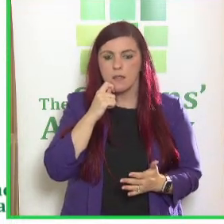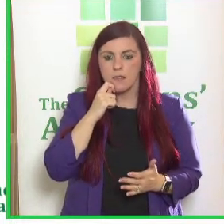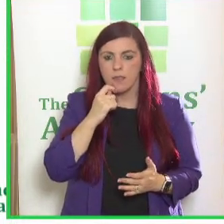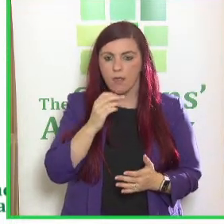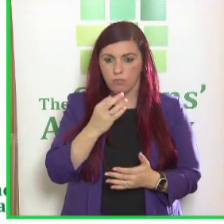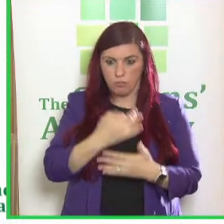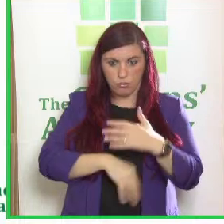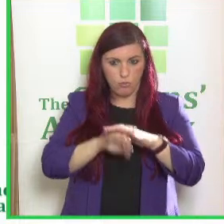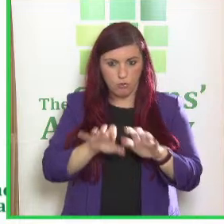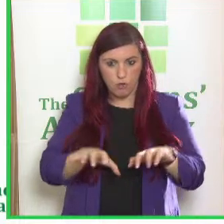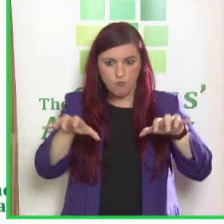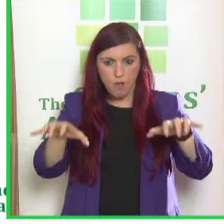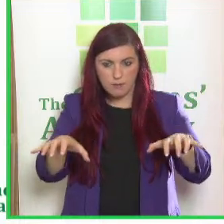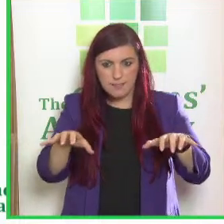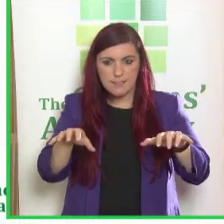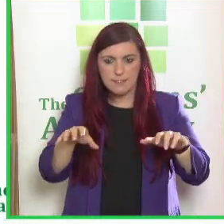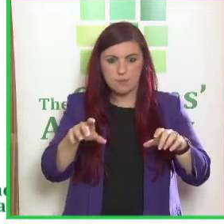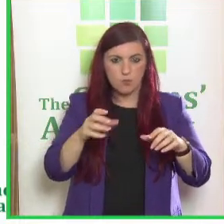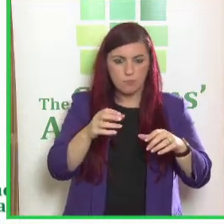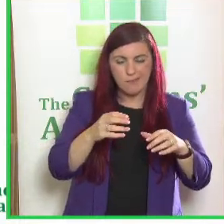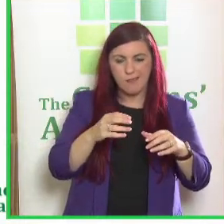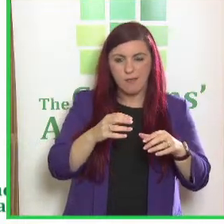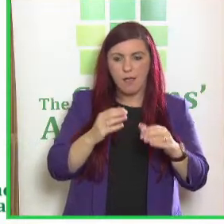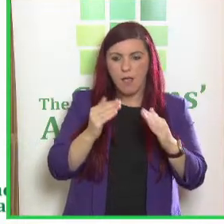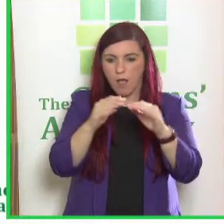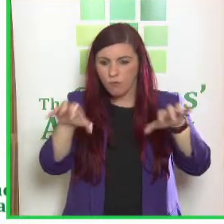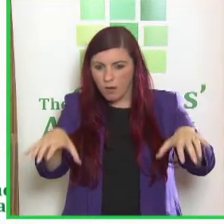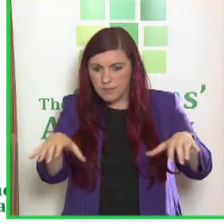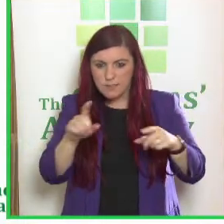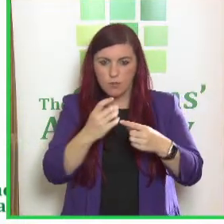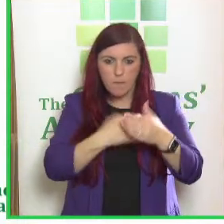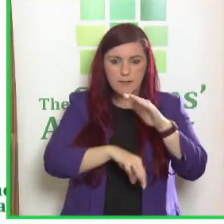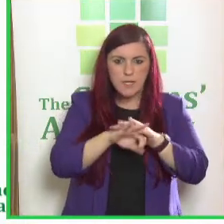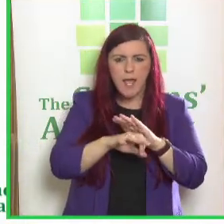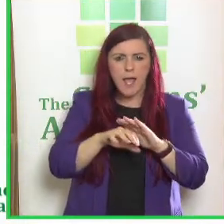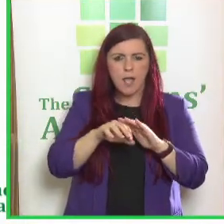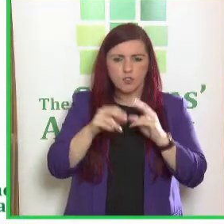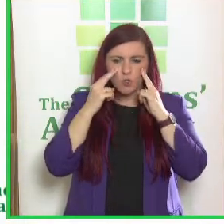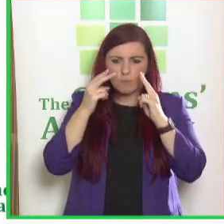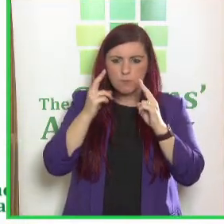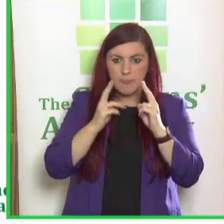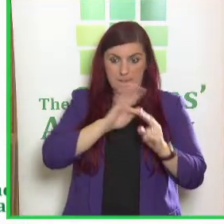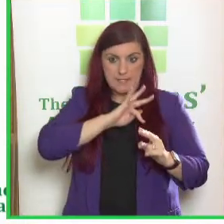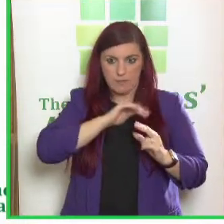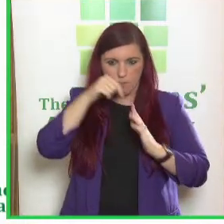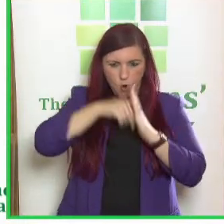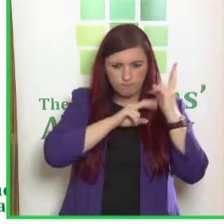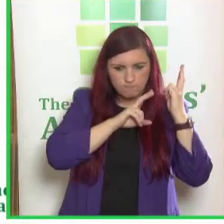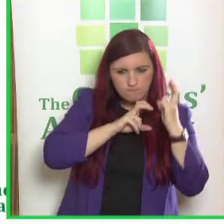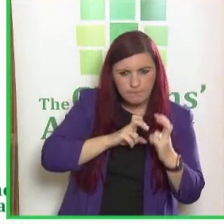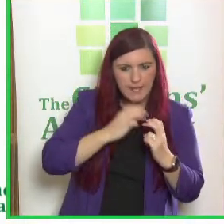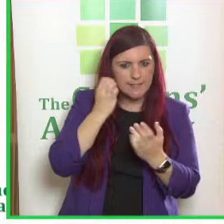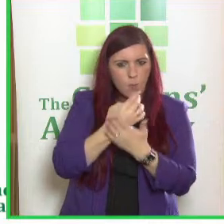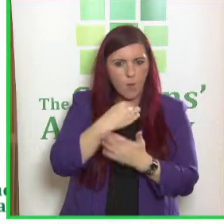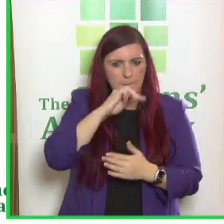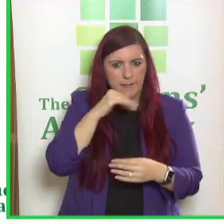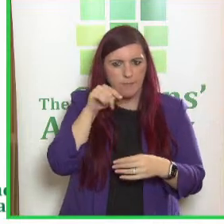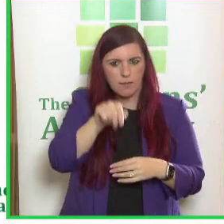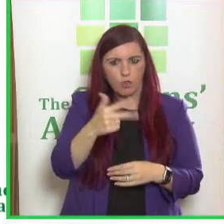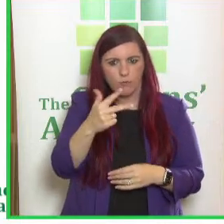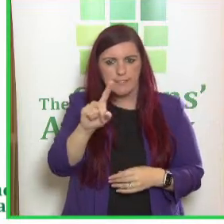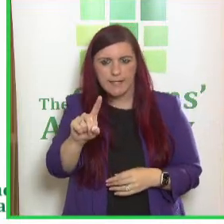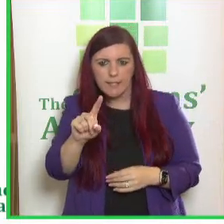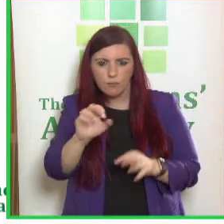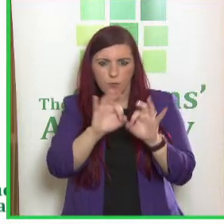Oireachtas and the government go into more detailed scrutiny around what exactly is meant by this and how it can be accomplished within the Irish legal framework. It's not